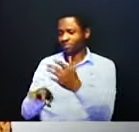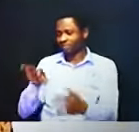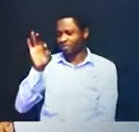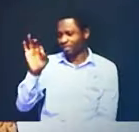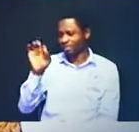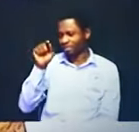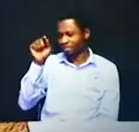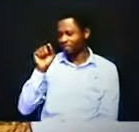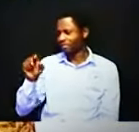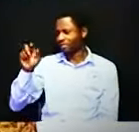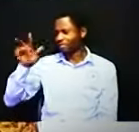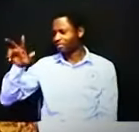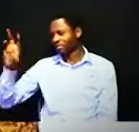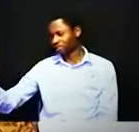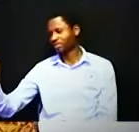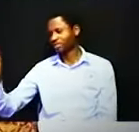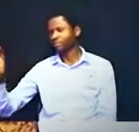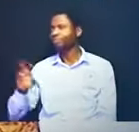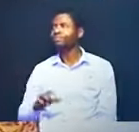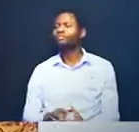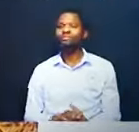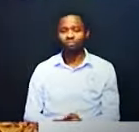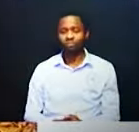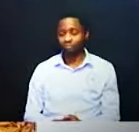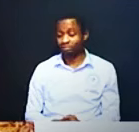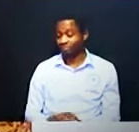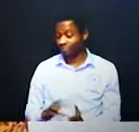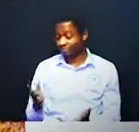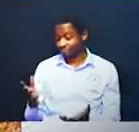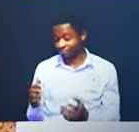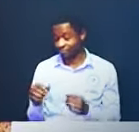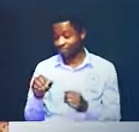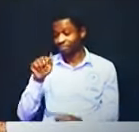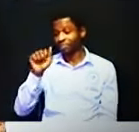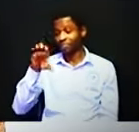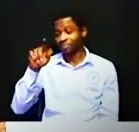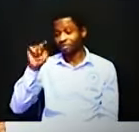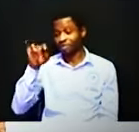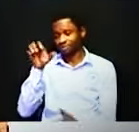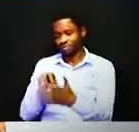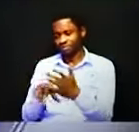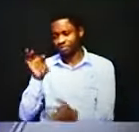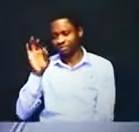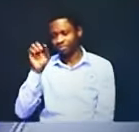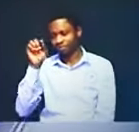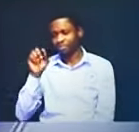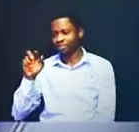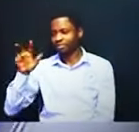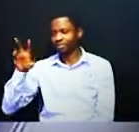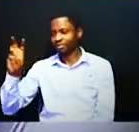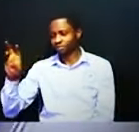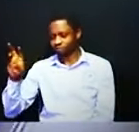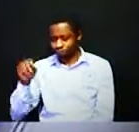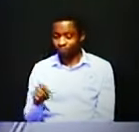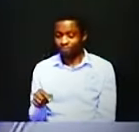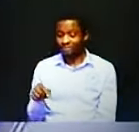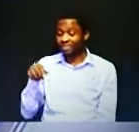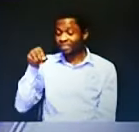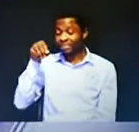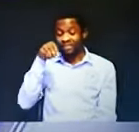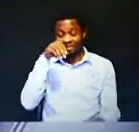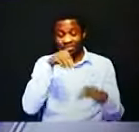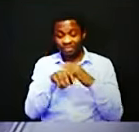9:36. Omiye as my phone in your man, a team crown you mo at your scienceano. As 9:36. In Joppa, there was a disciple